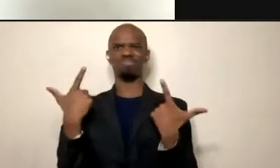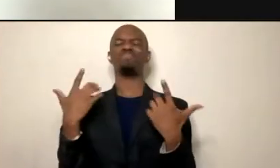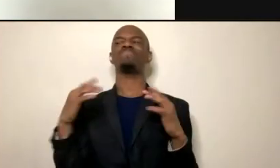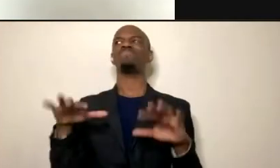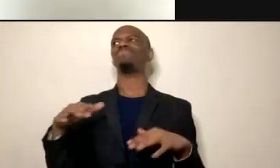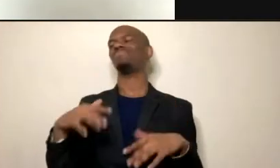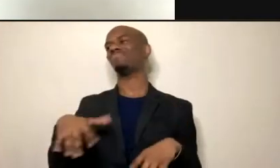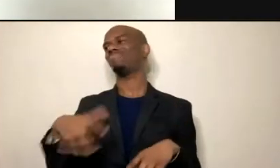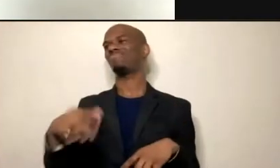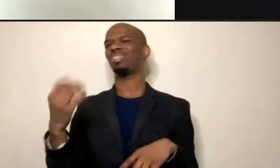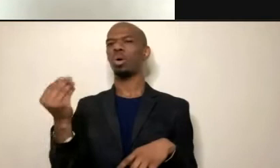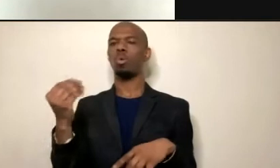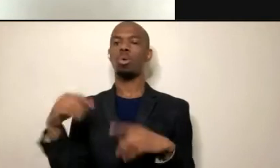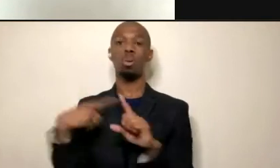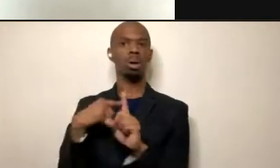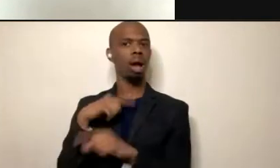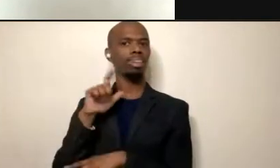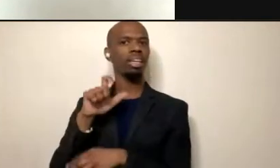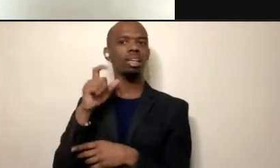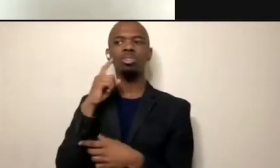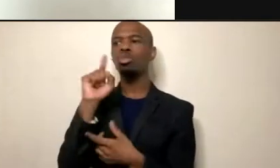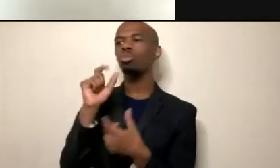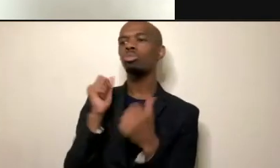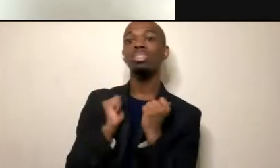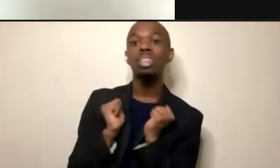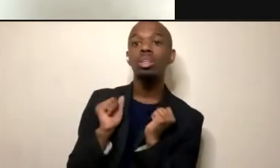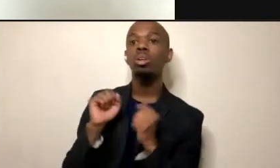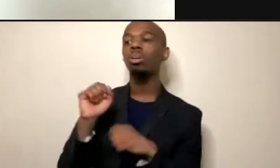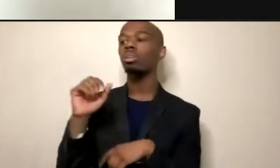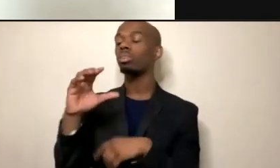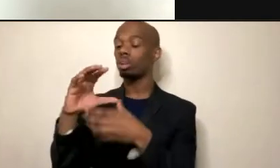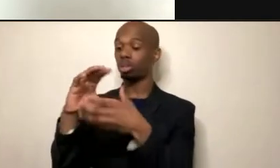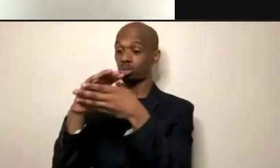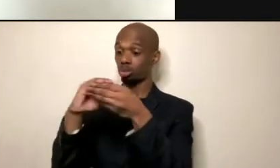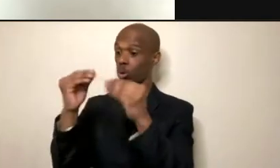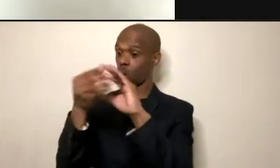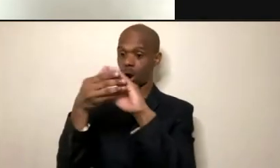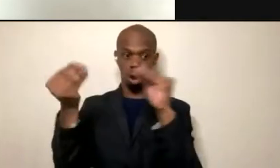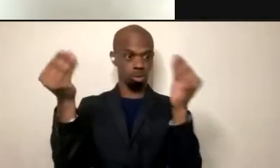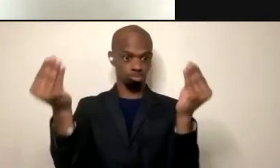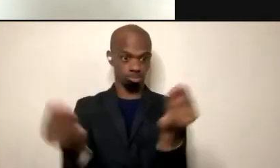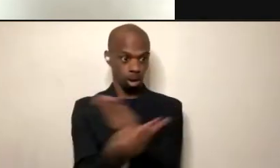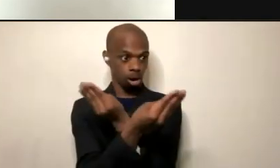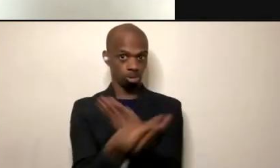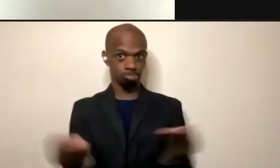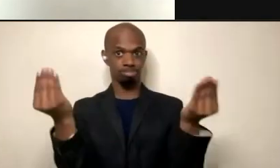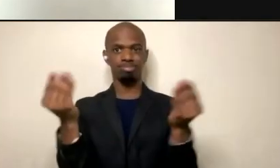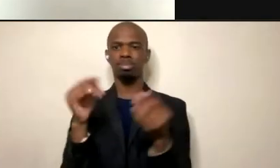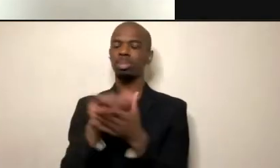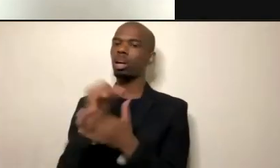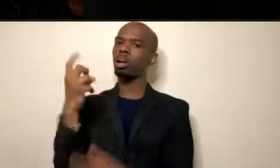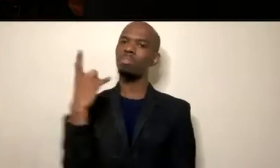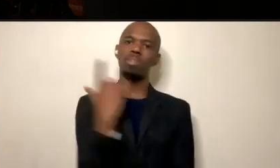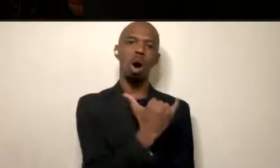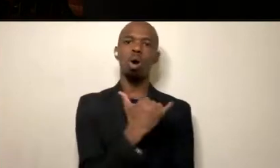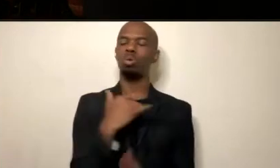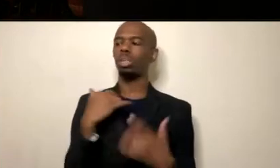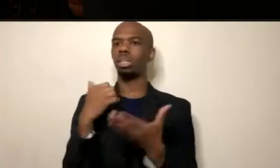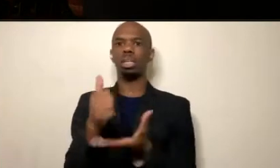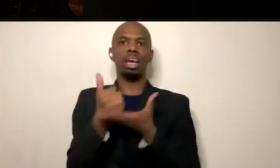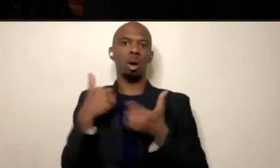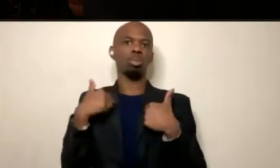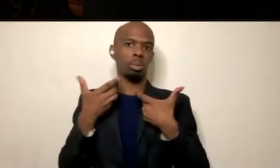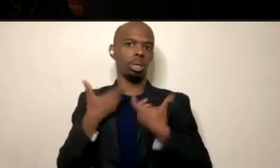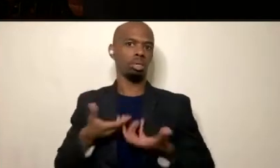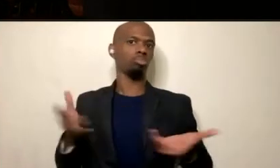whenever I need it, theater and storytelling kind of does the trick, you know? Well, you know, like I said, it's my